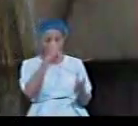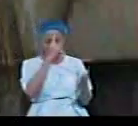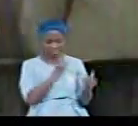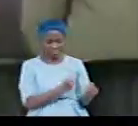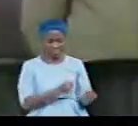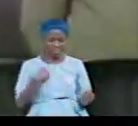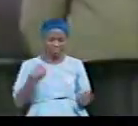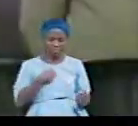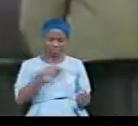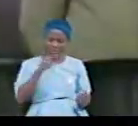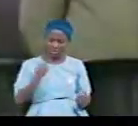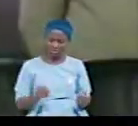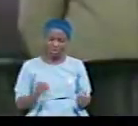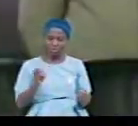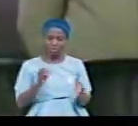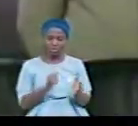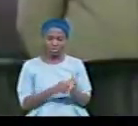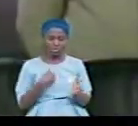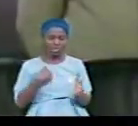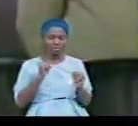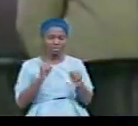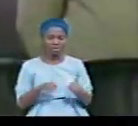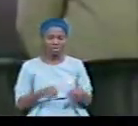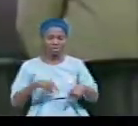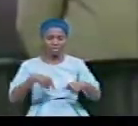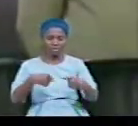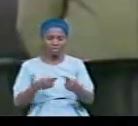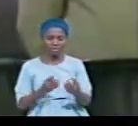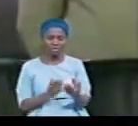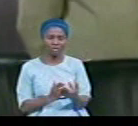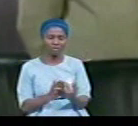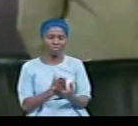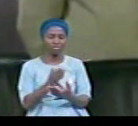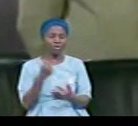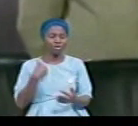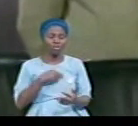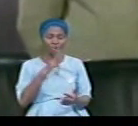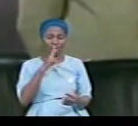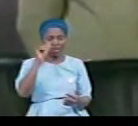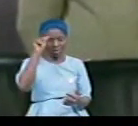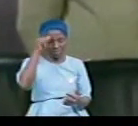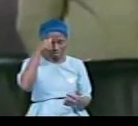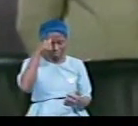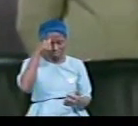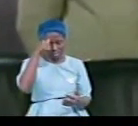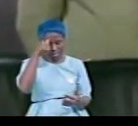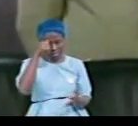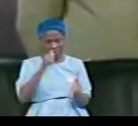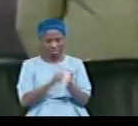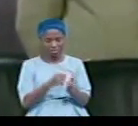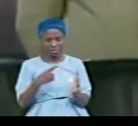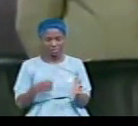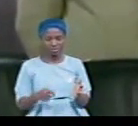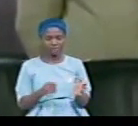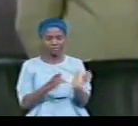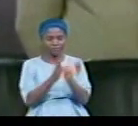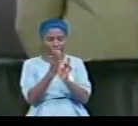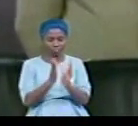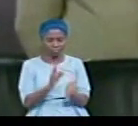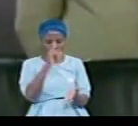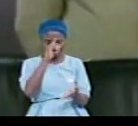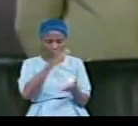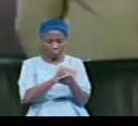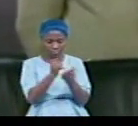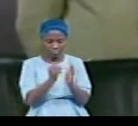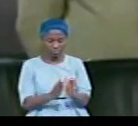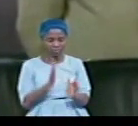in order to be able to carry through, we are being reminded, the just shall live by faith. But if